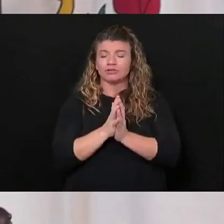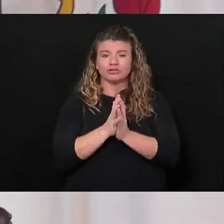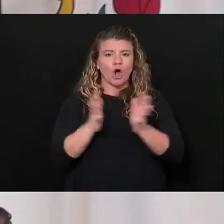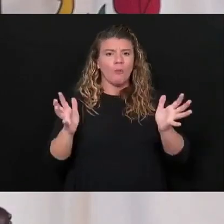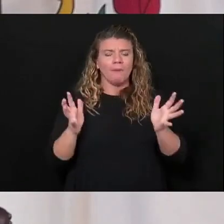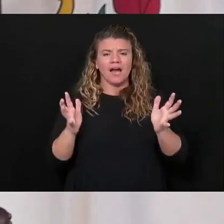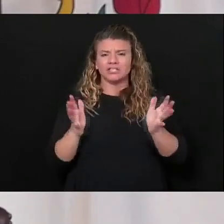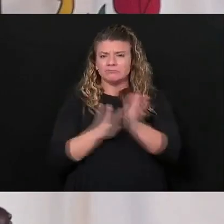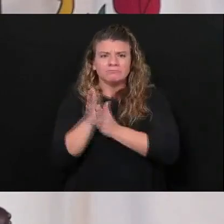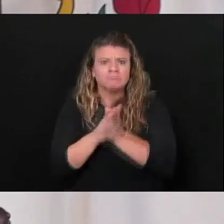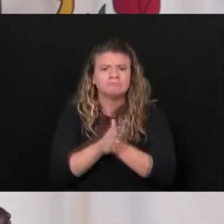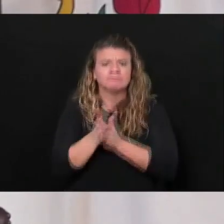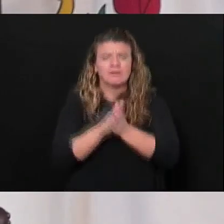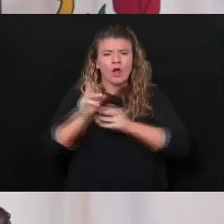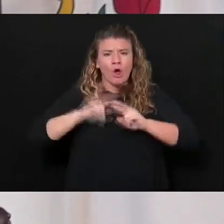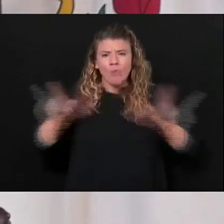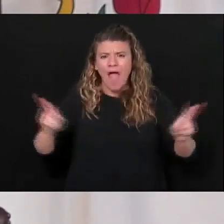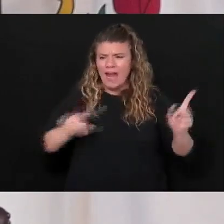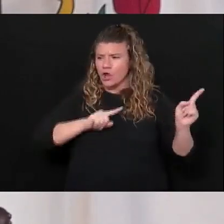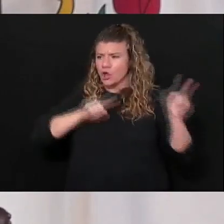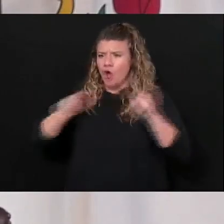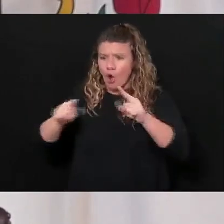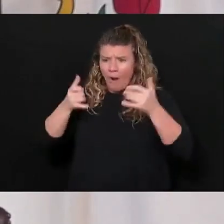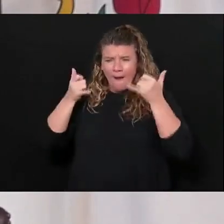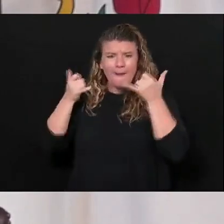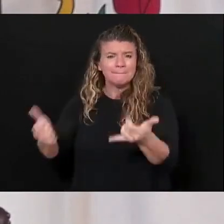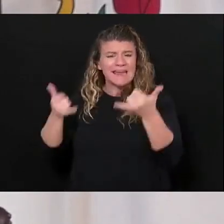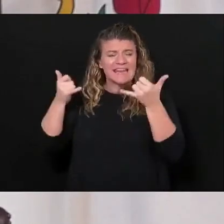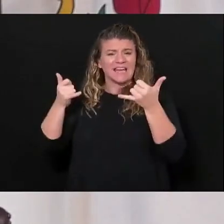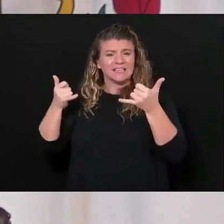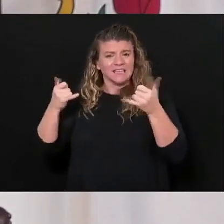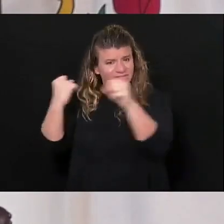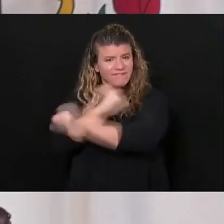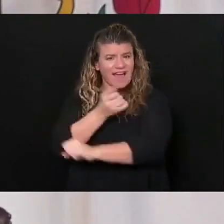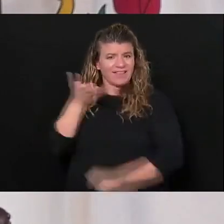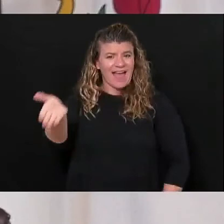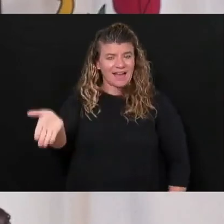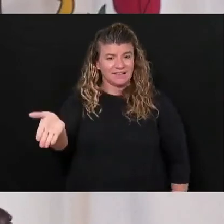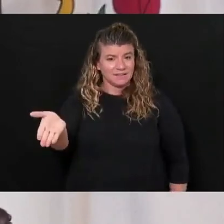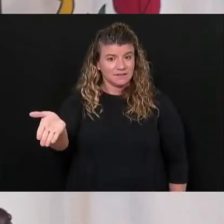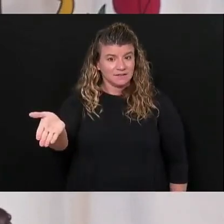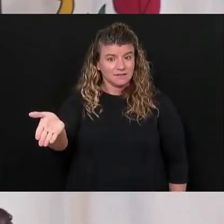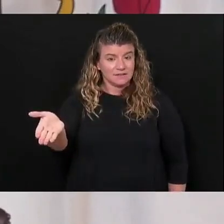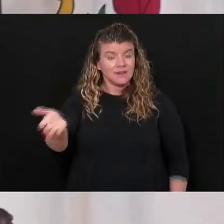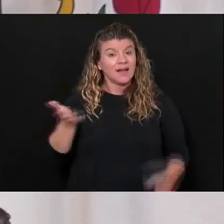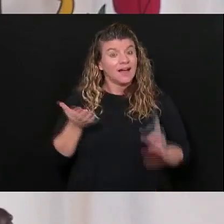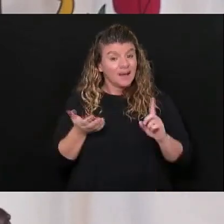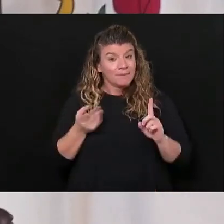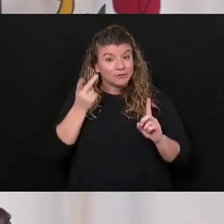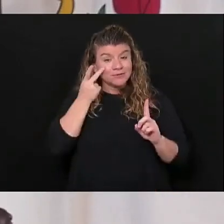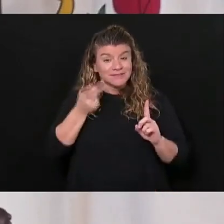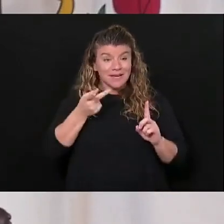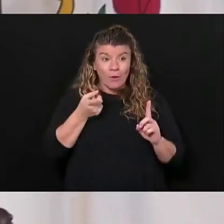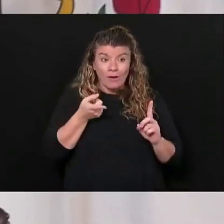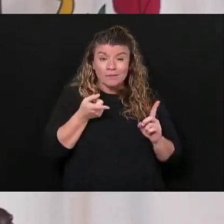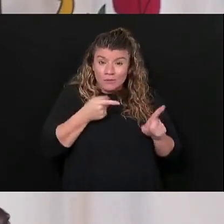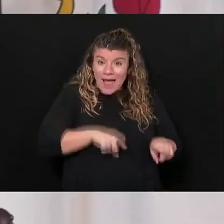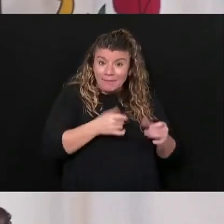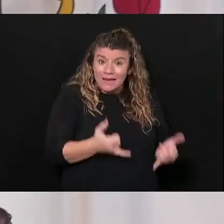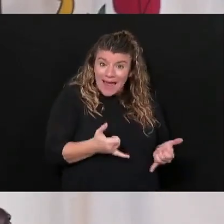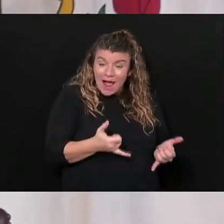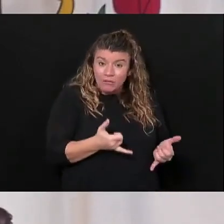and everything, so much immediate that. But you see, that's exactly what we've